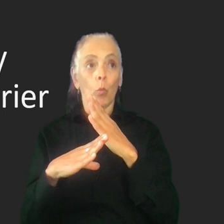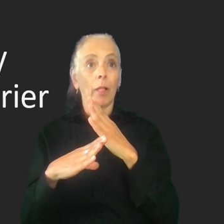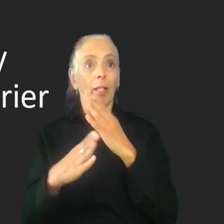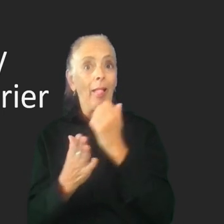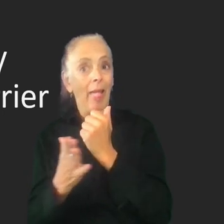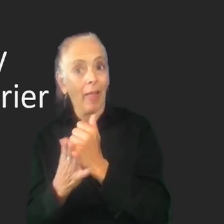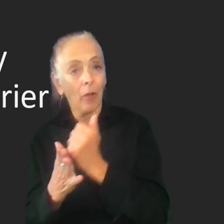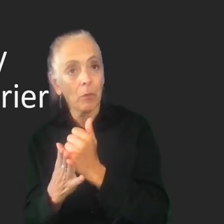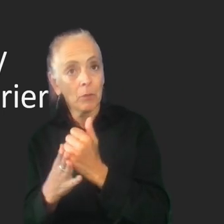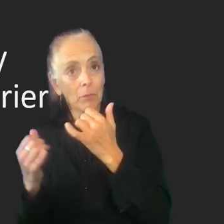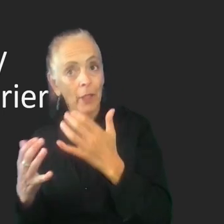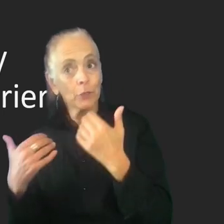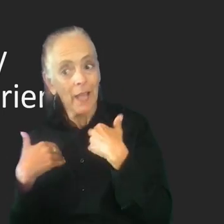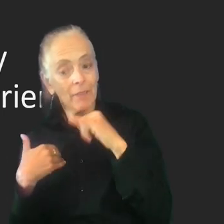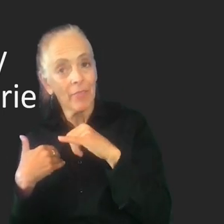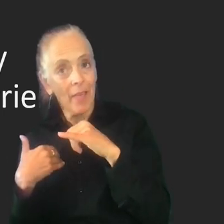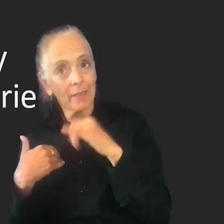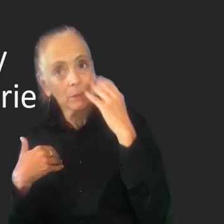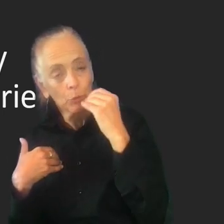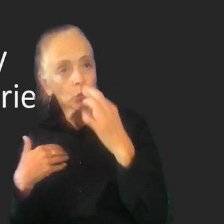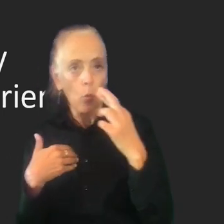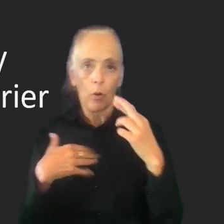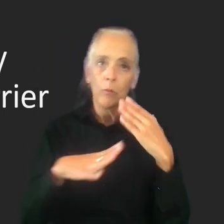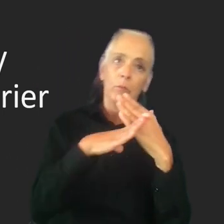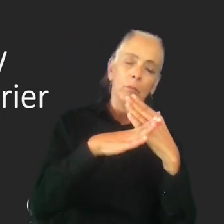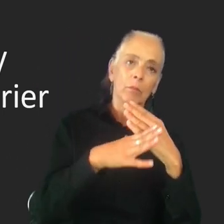gets in the way of players having that intended experience